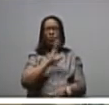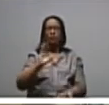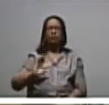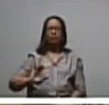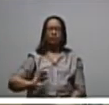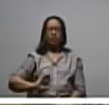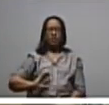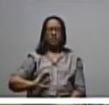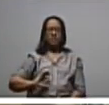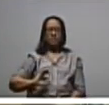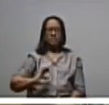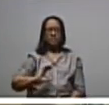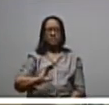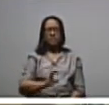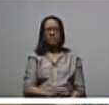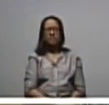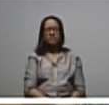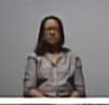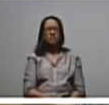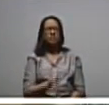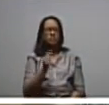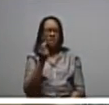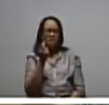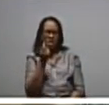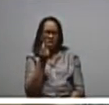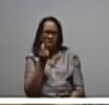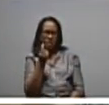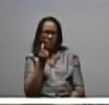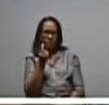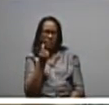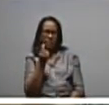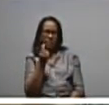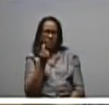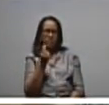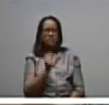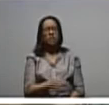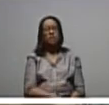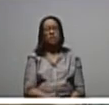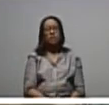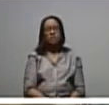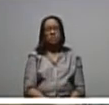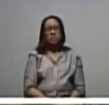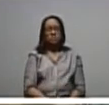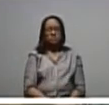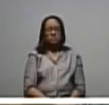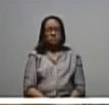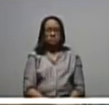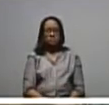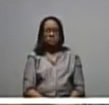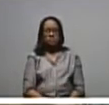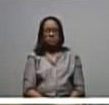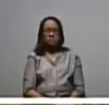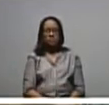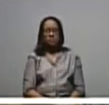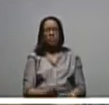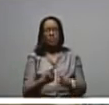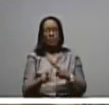it's just a little bit. So let us look a little at this freedom.